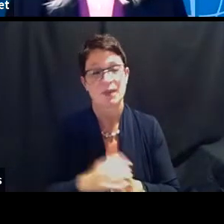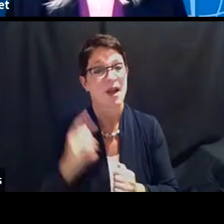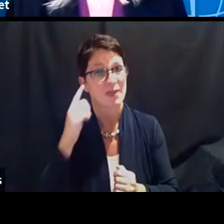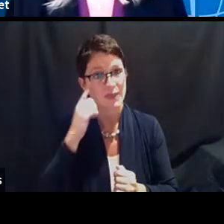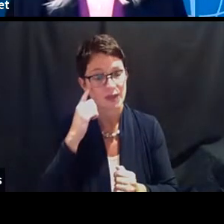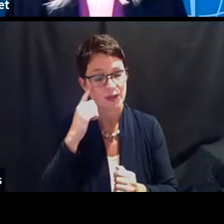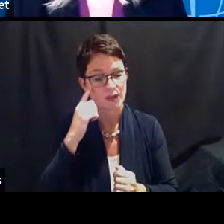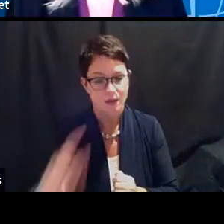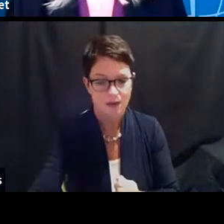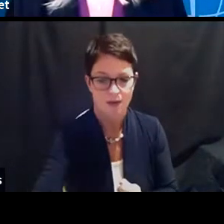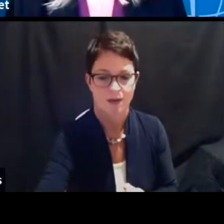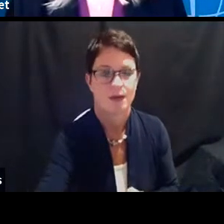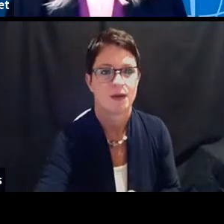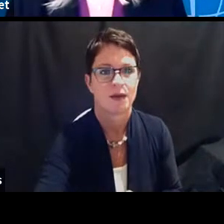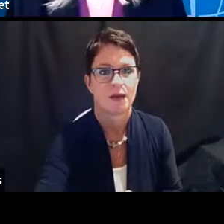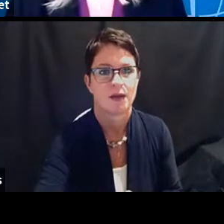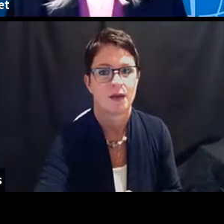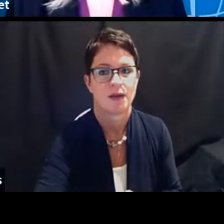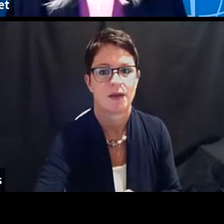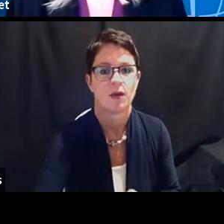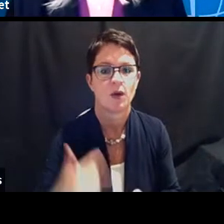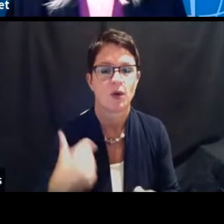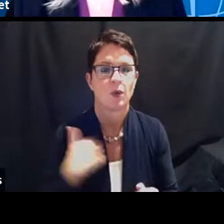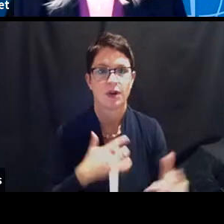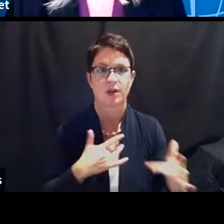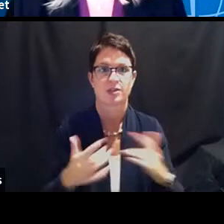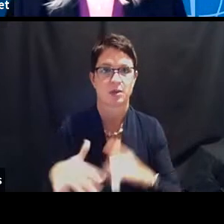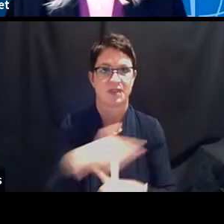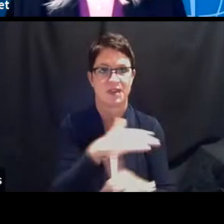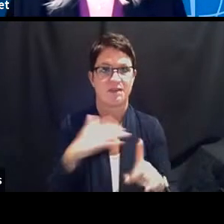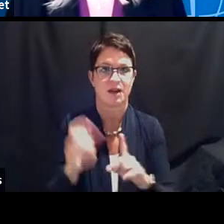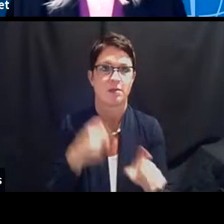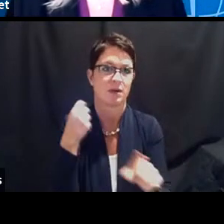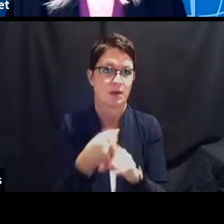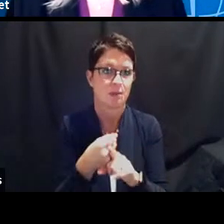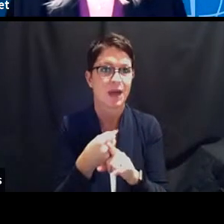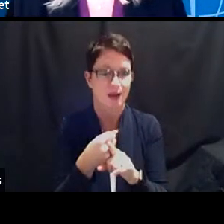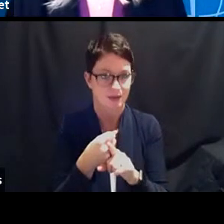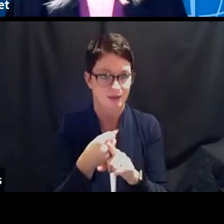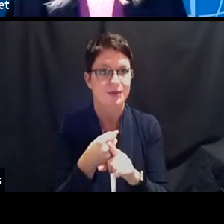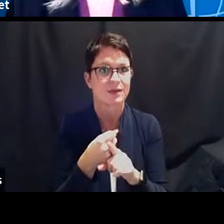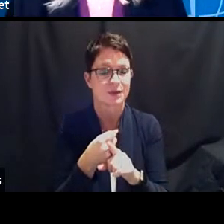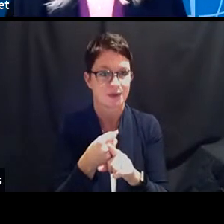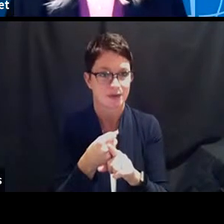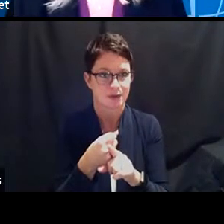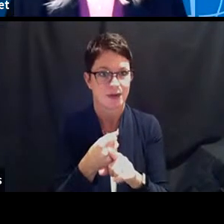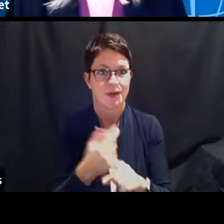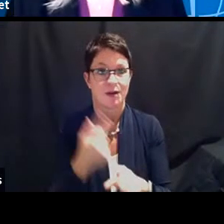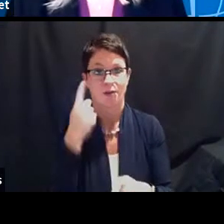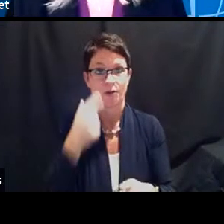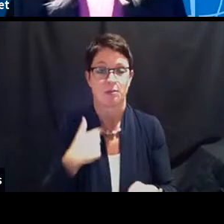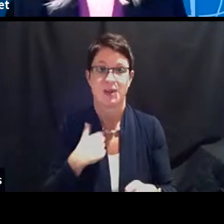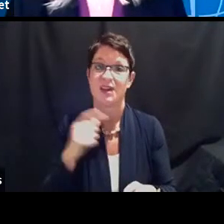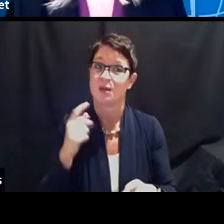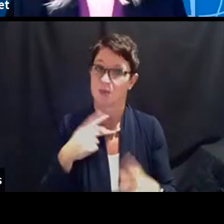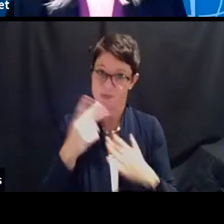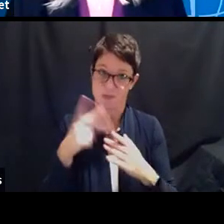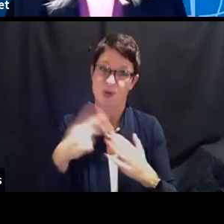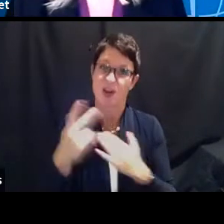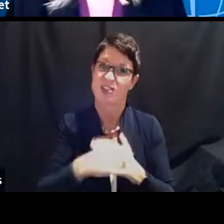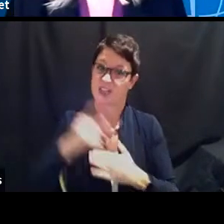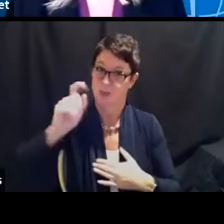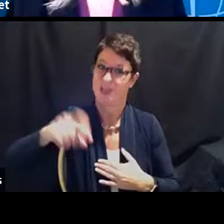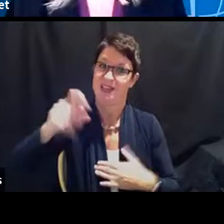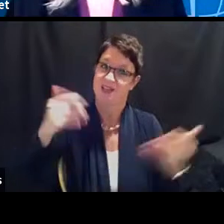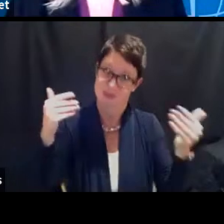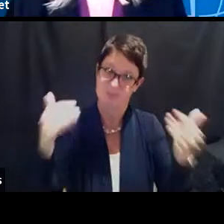that we're all concerned about the environmental impact. And to me, this is a much needed project, because